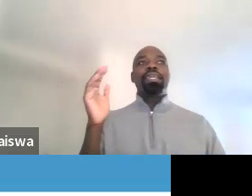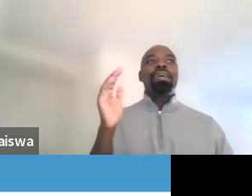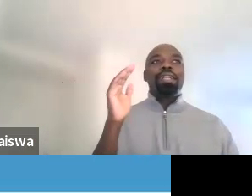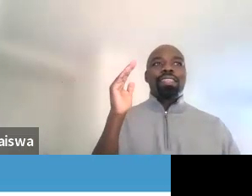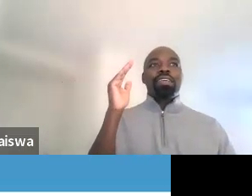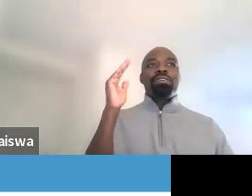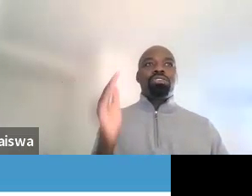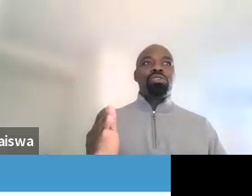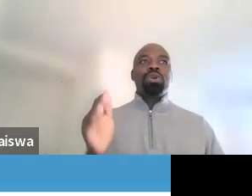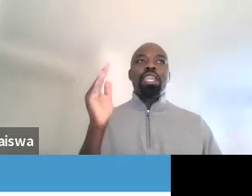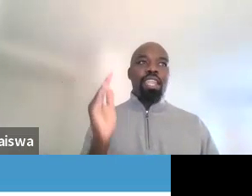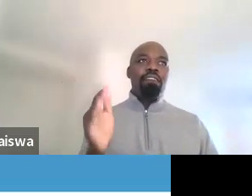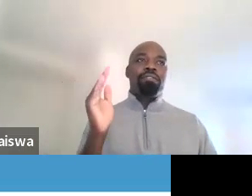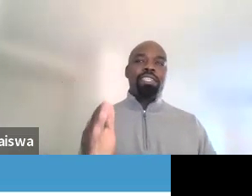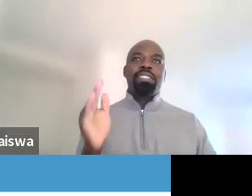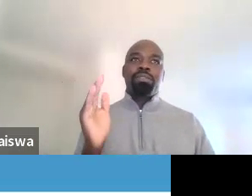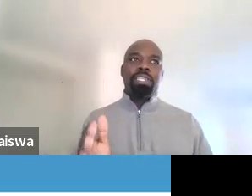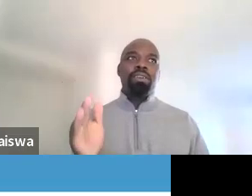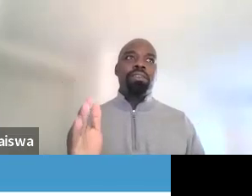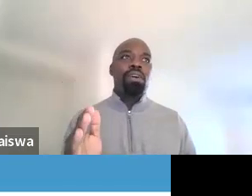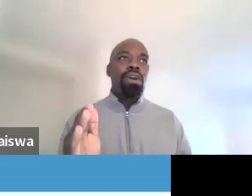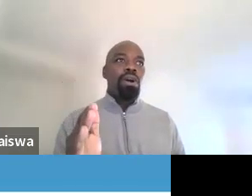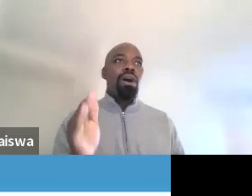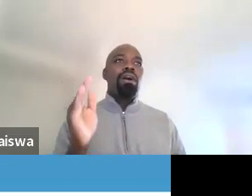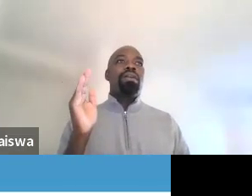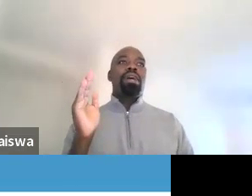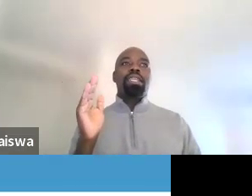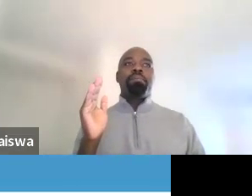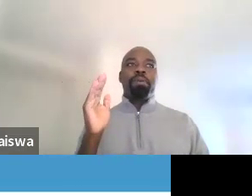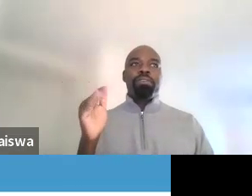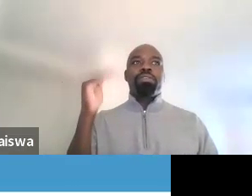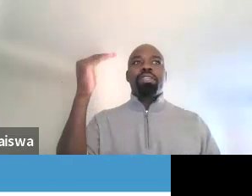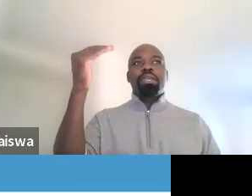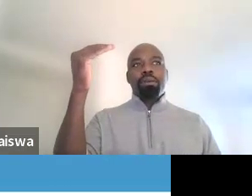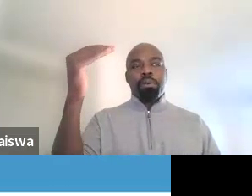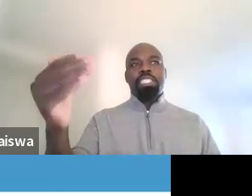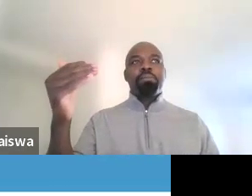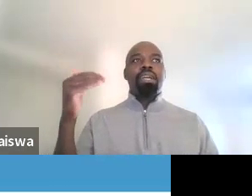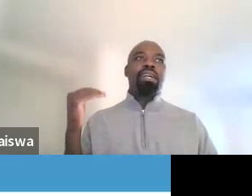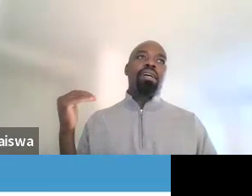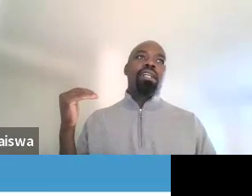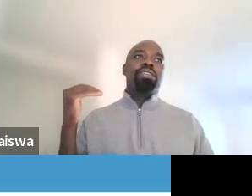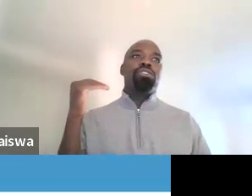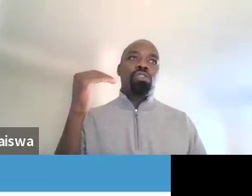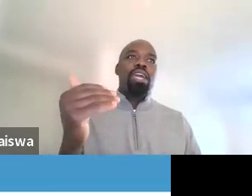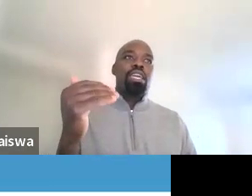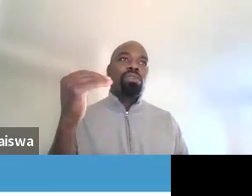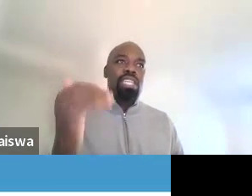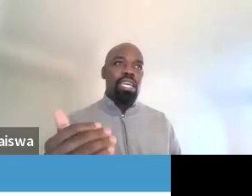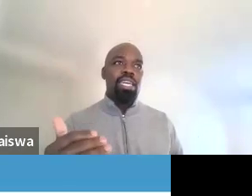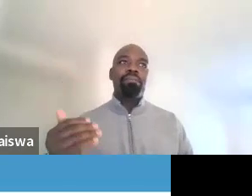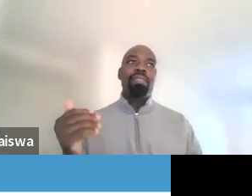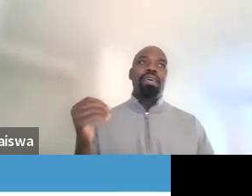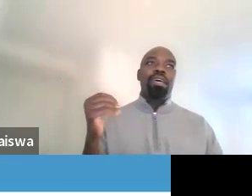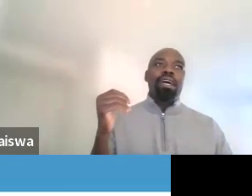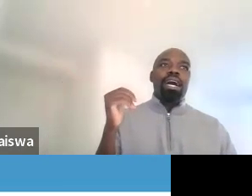it, that you do enough research on the person, the policymaker that you're trying to